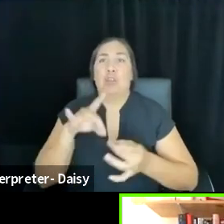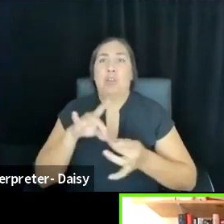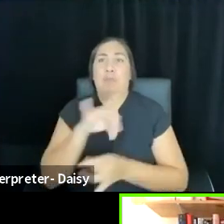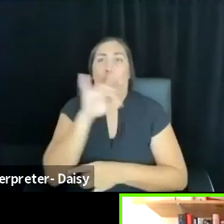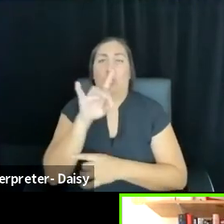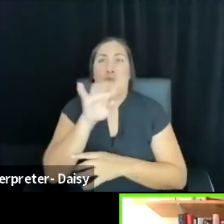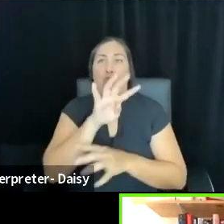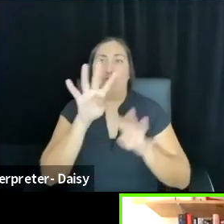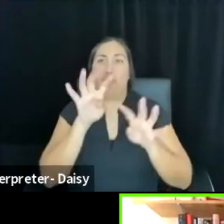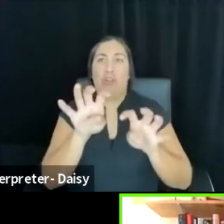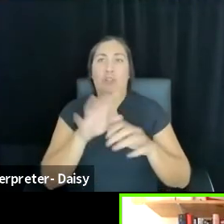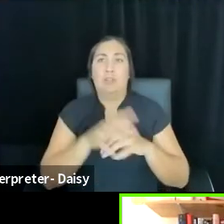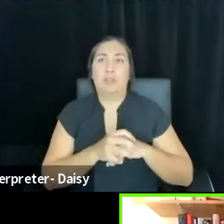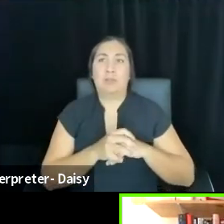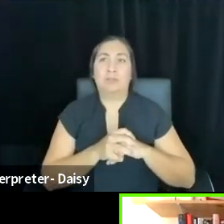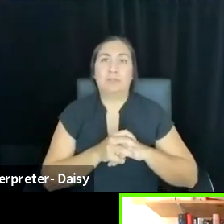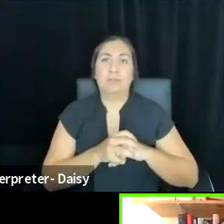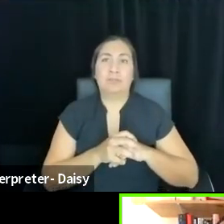Is it really needed?